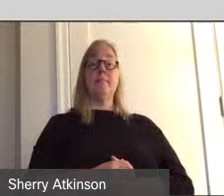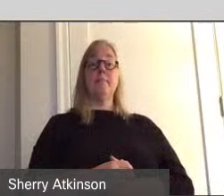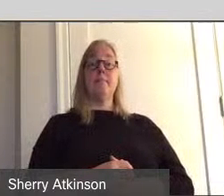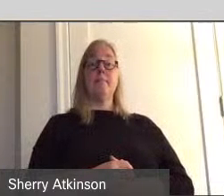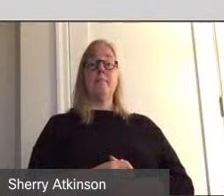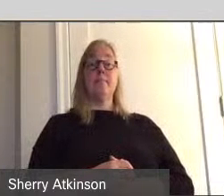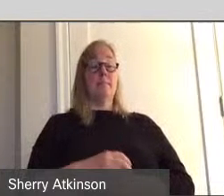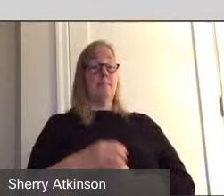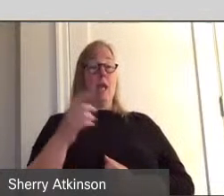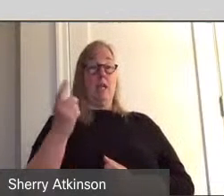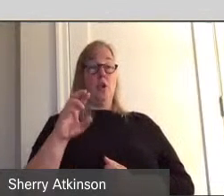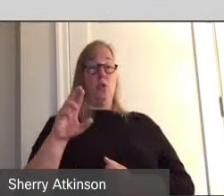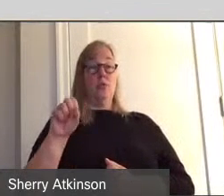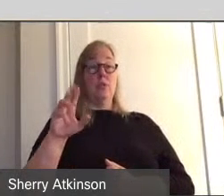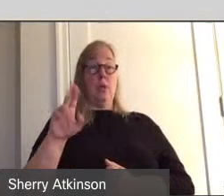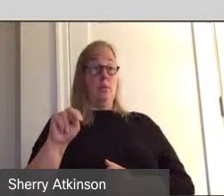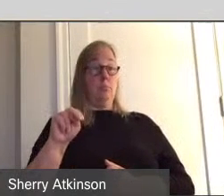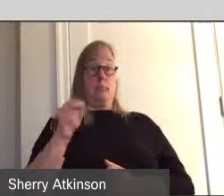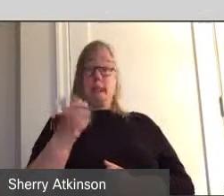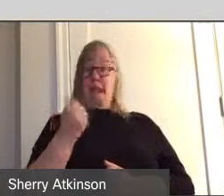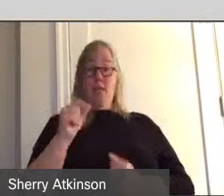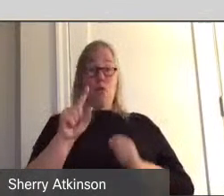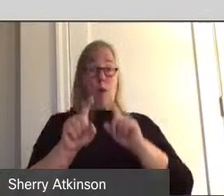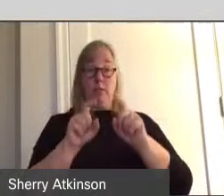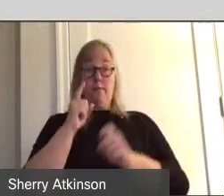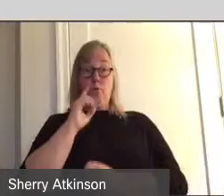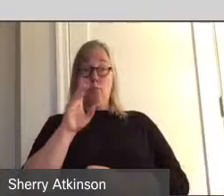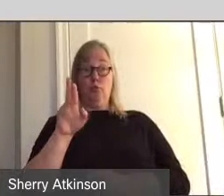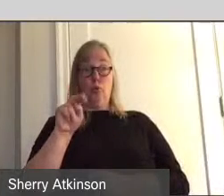So any questions for Bruce?